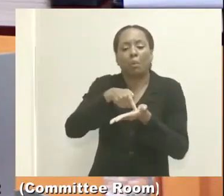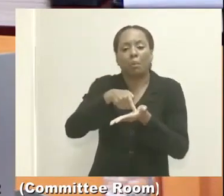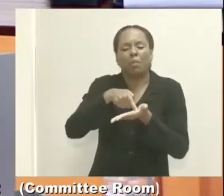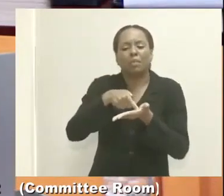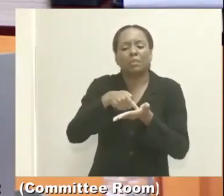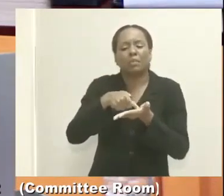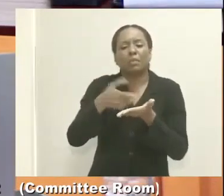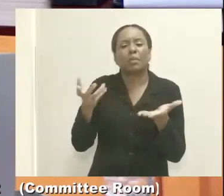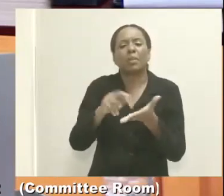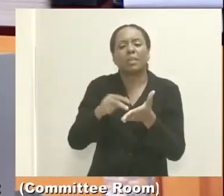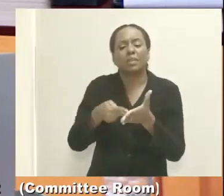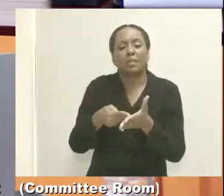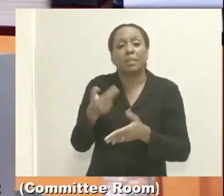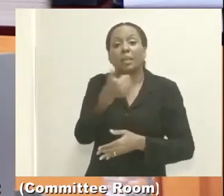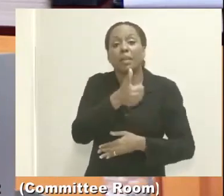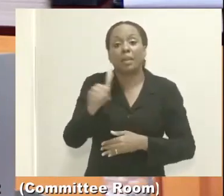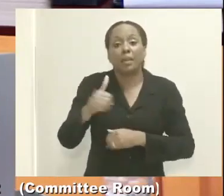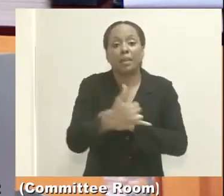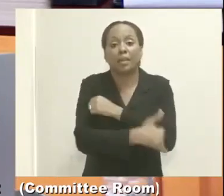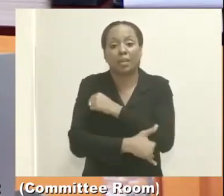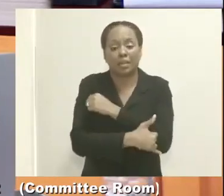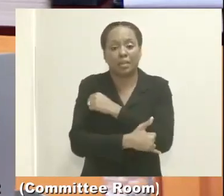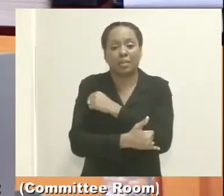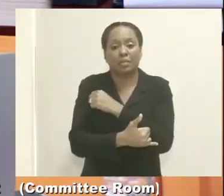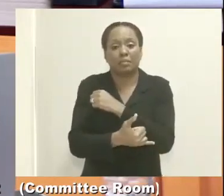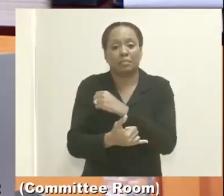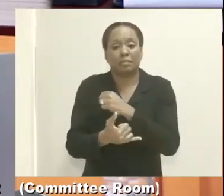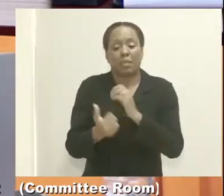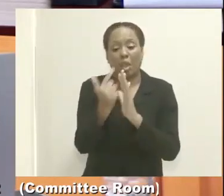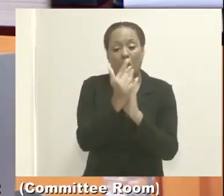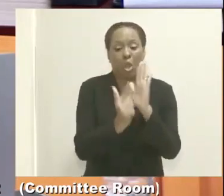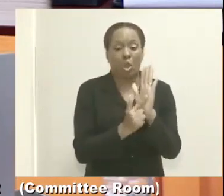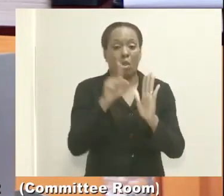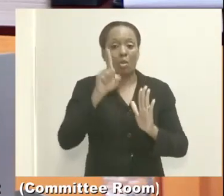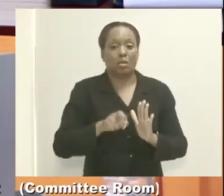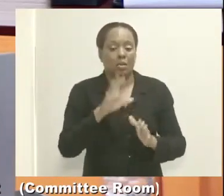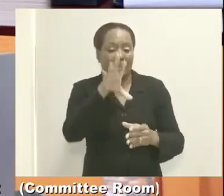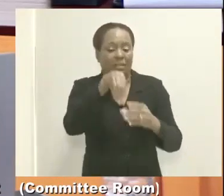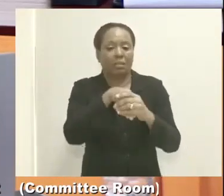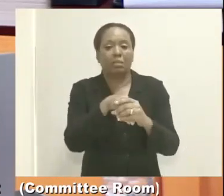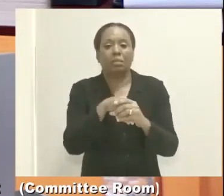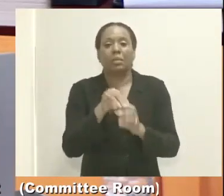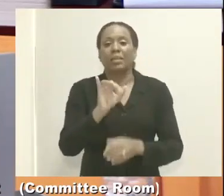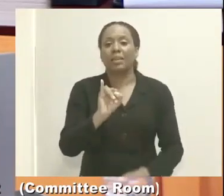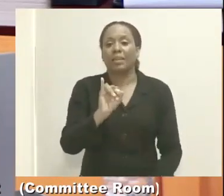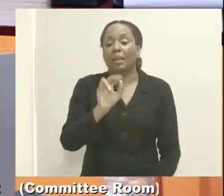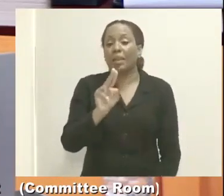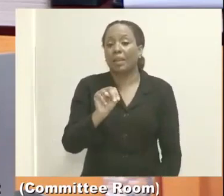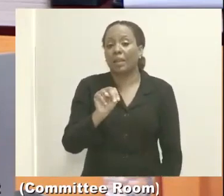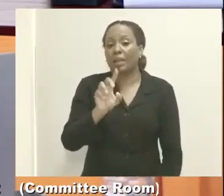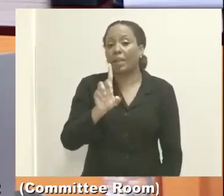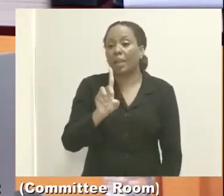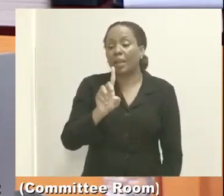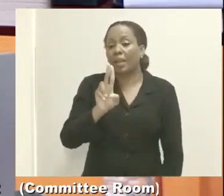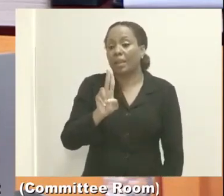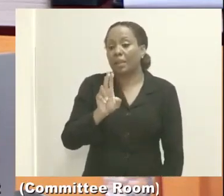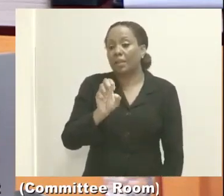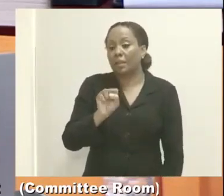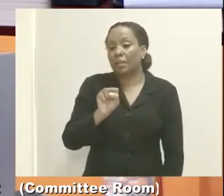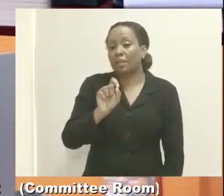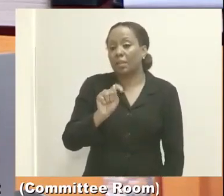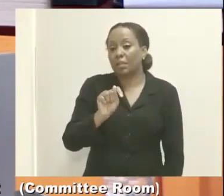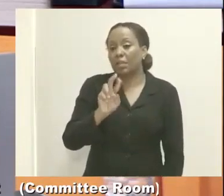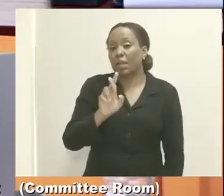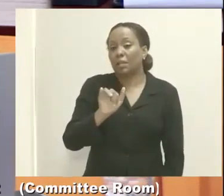country's legislation should have for industrial designs. So one of our exercises we're currently undergoing is